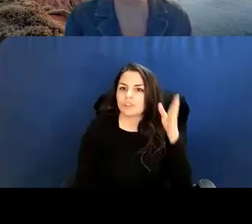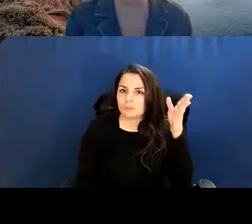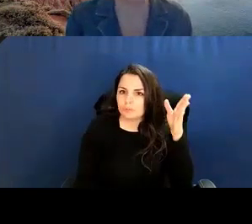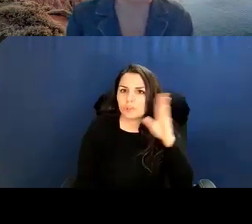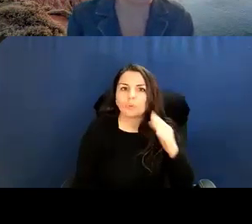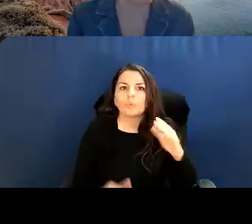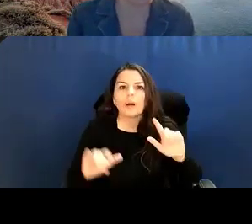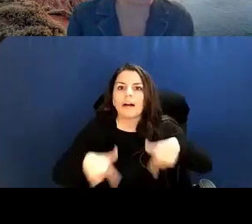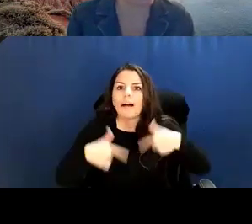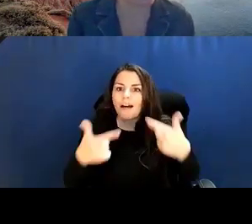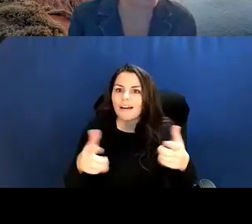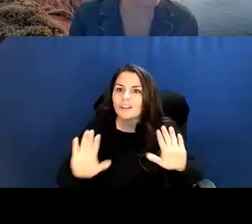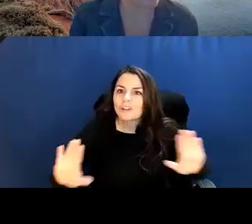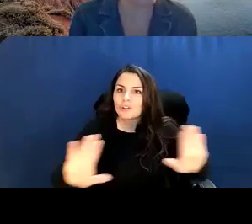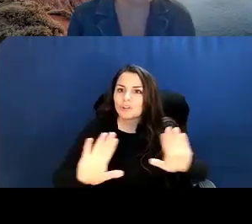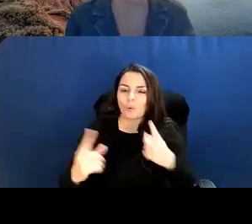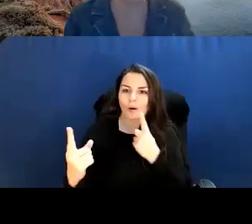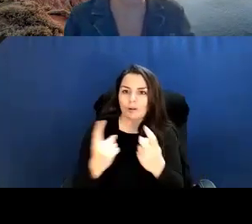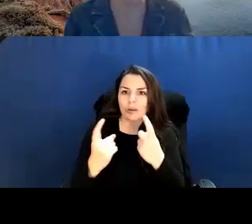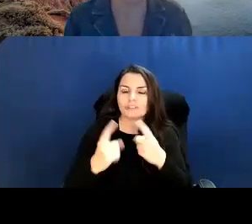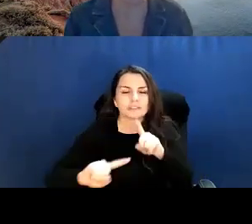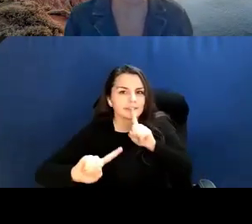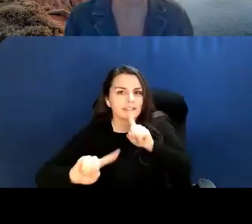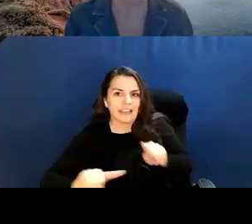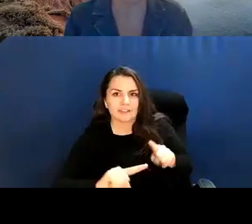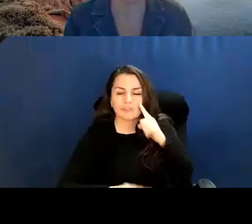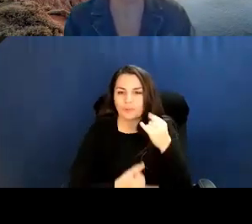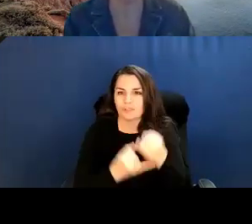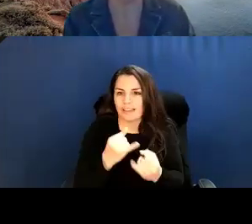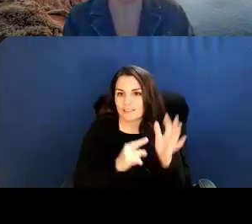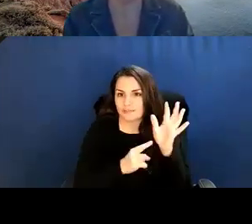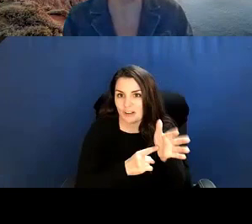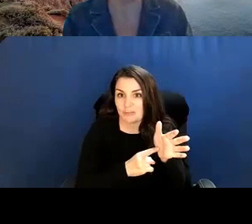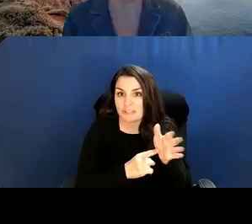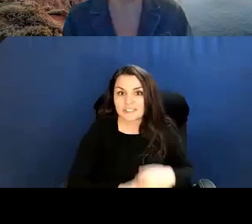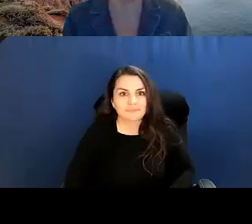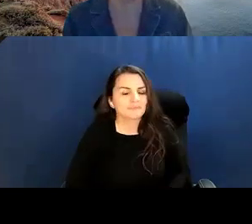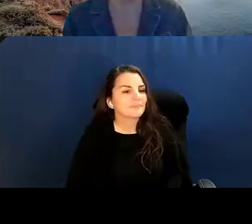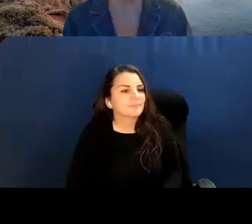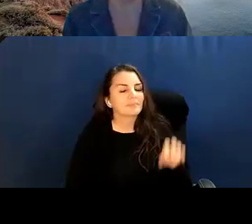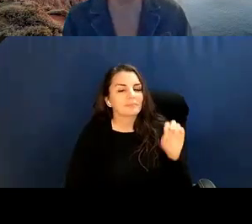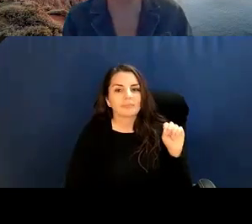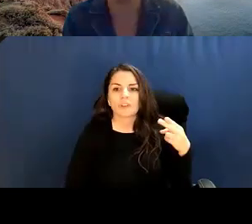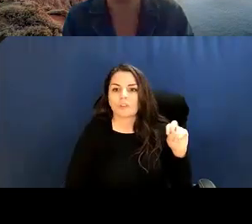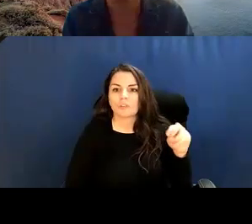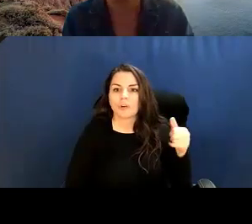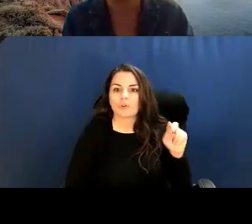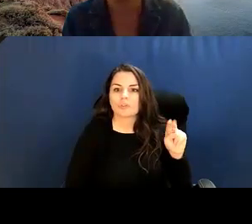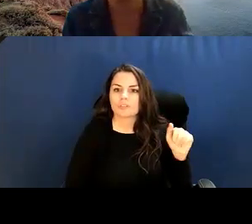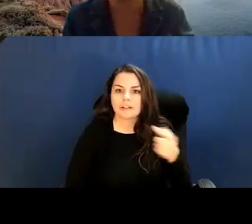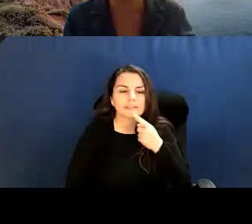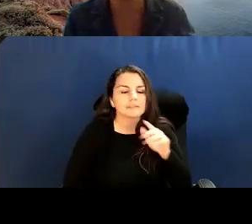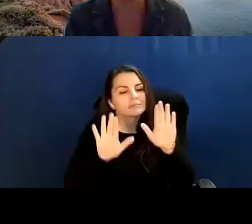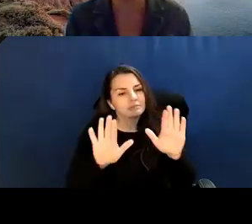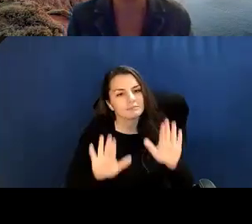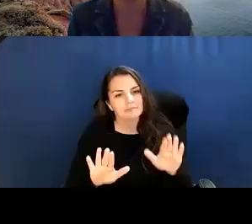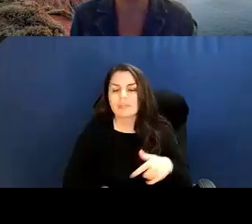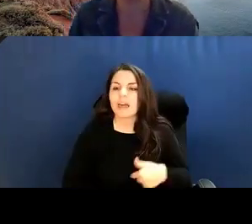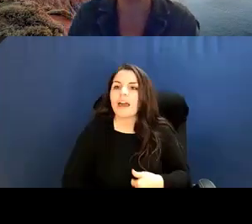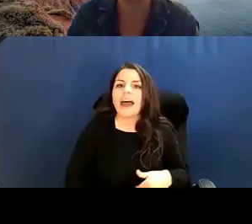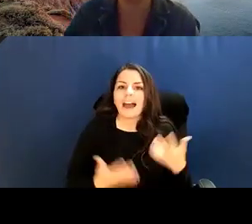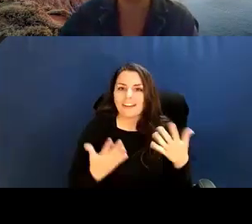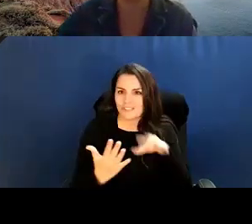12-month no-cost extension. You request it just like you do your other grants through ERA Commons. However, during that no-cost extension